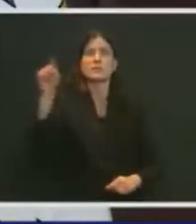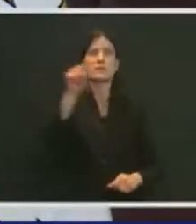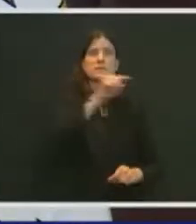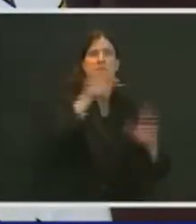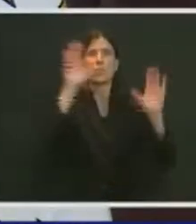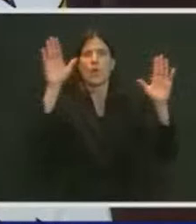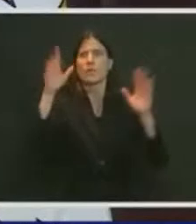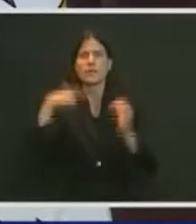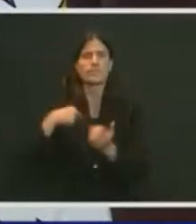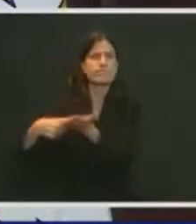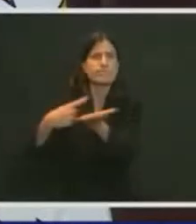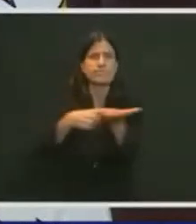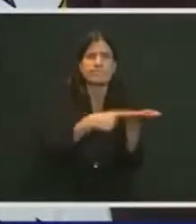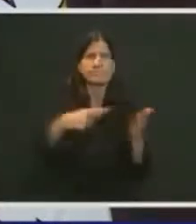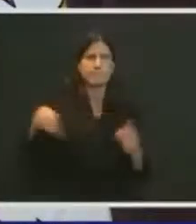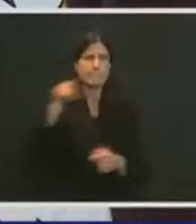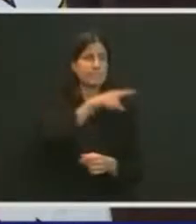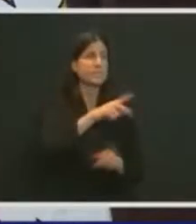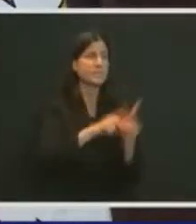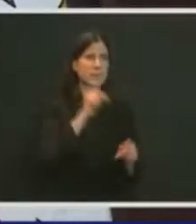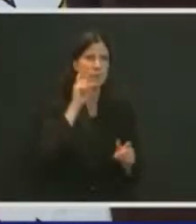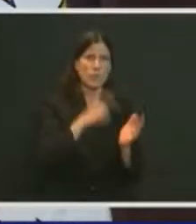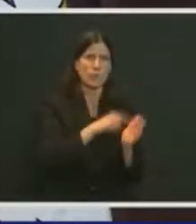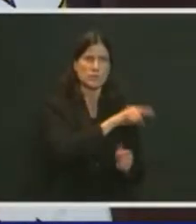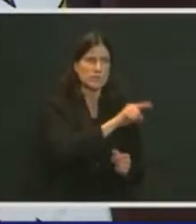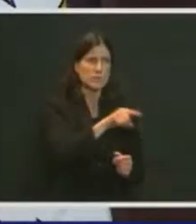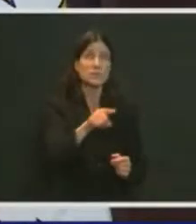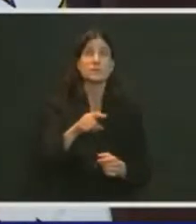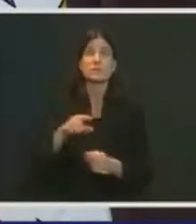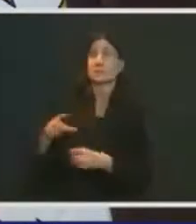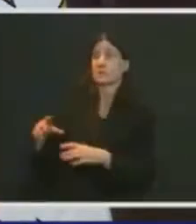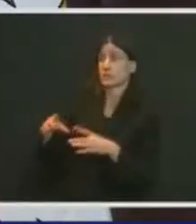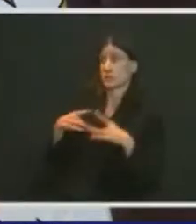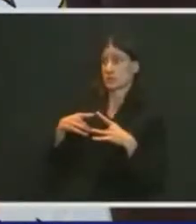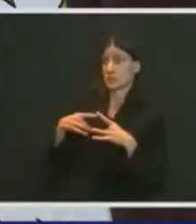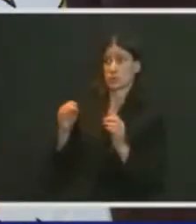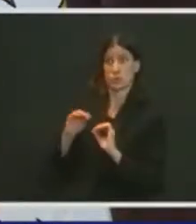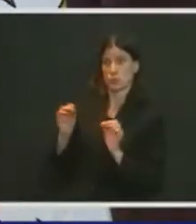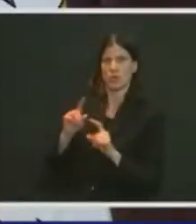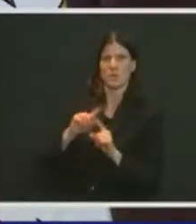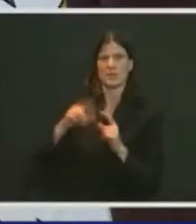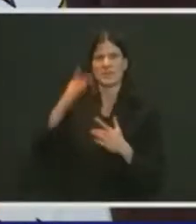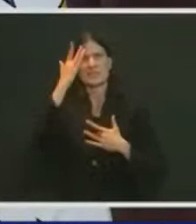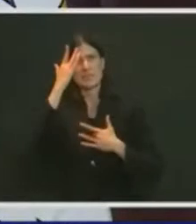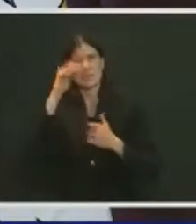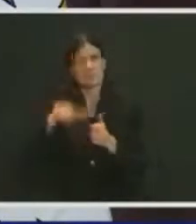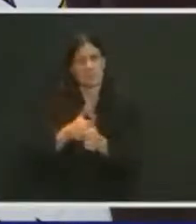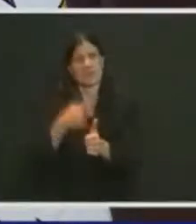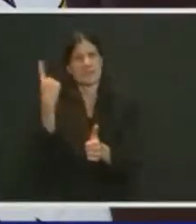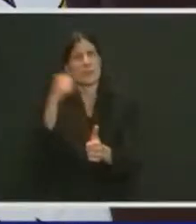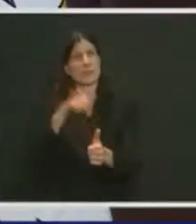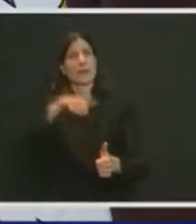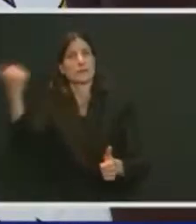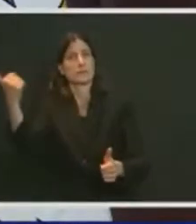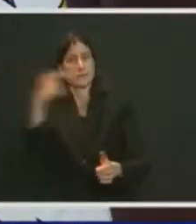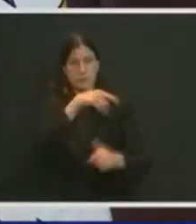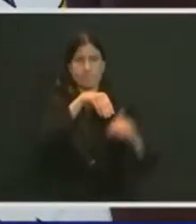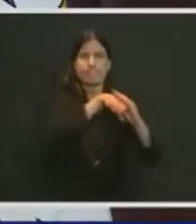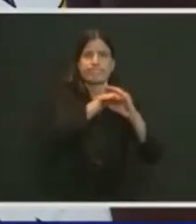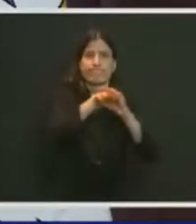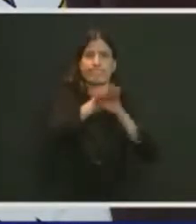to be to help make sure that patients are cared for. And we've worked closely with them on how to assess when